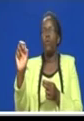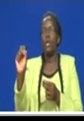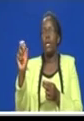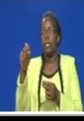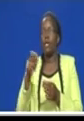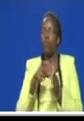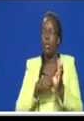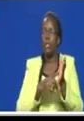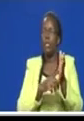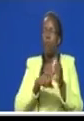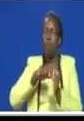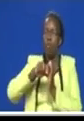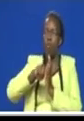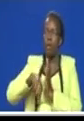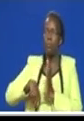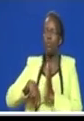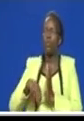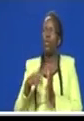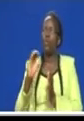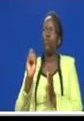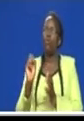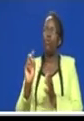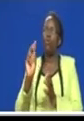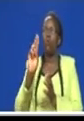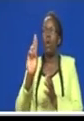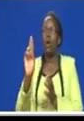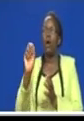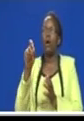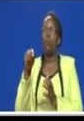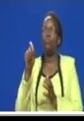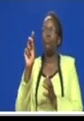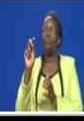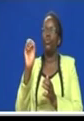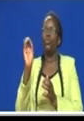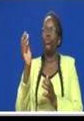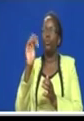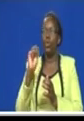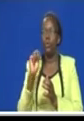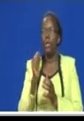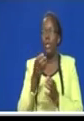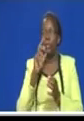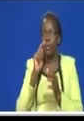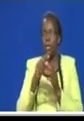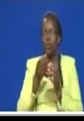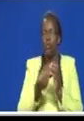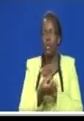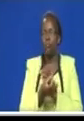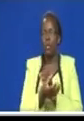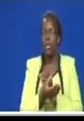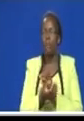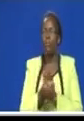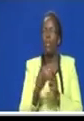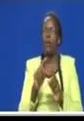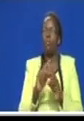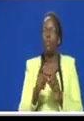as a theme. What is the theme? You can say there is the theme of corruption, then you explain. But